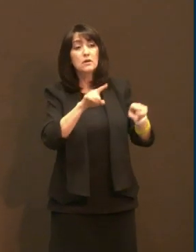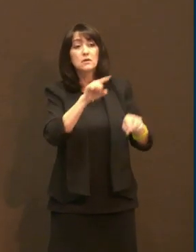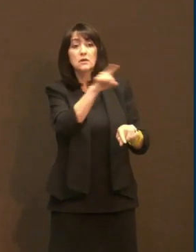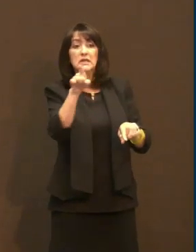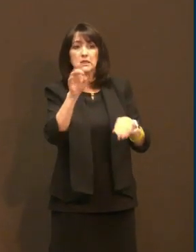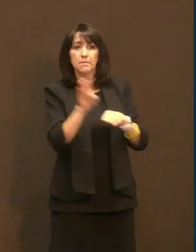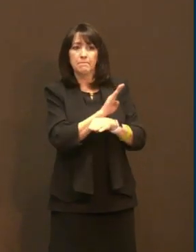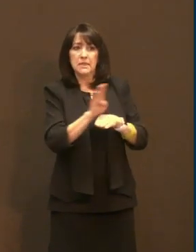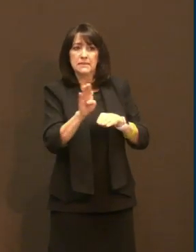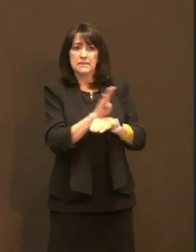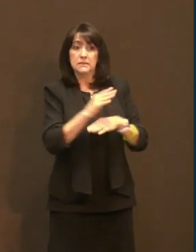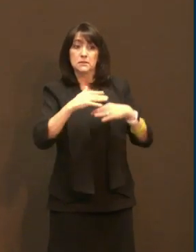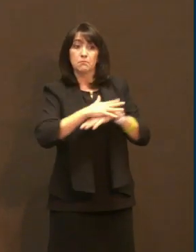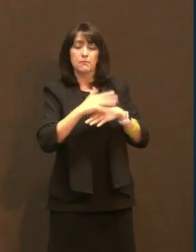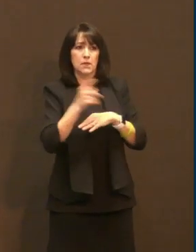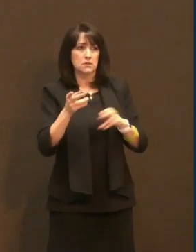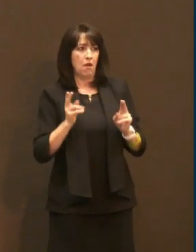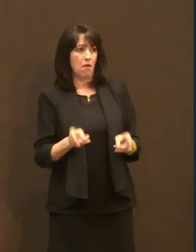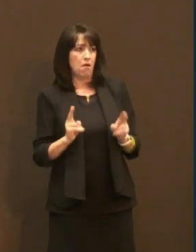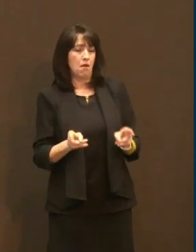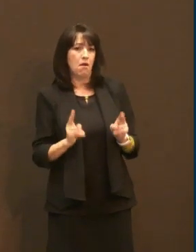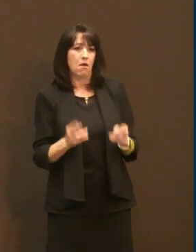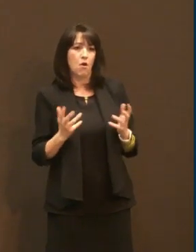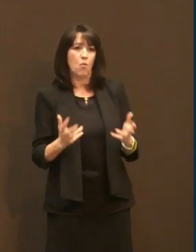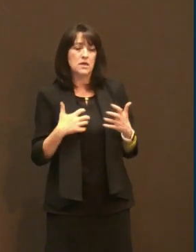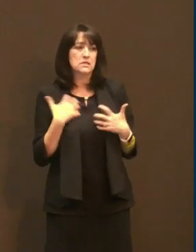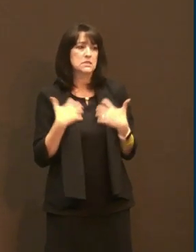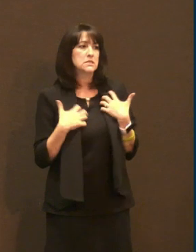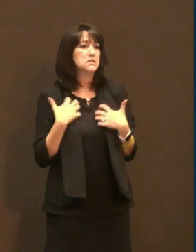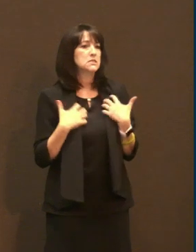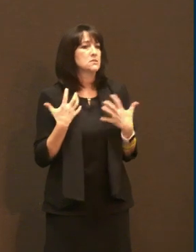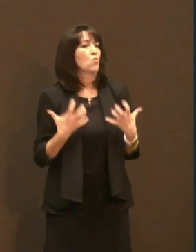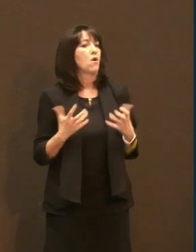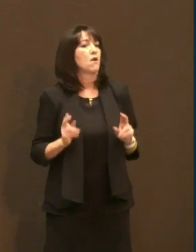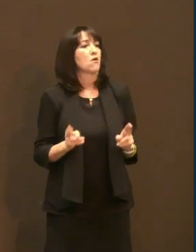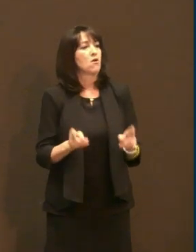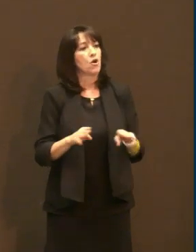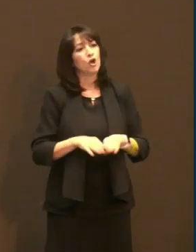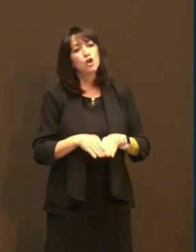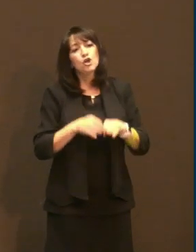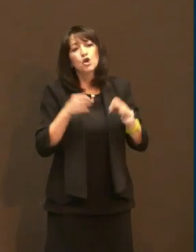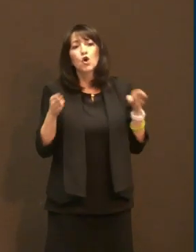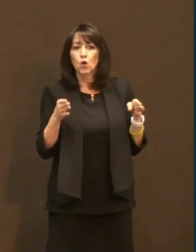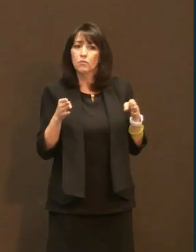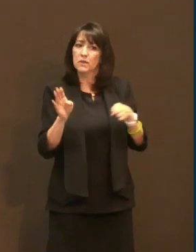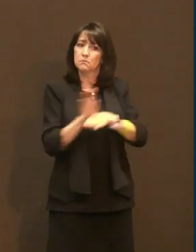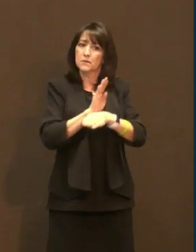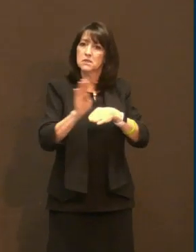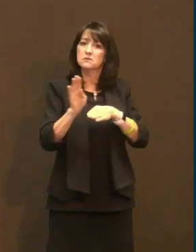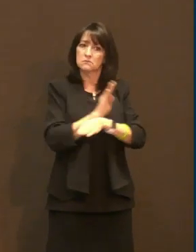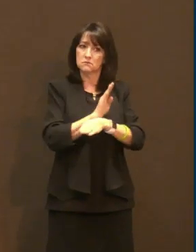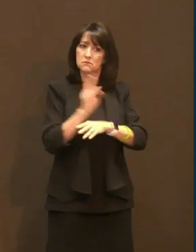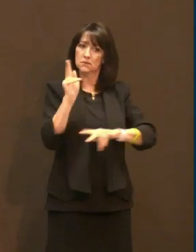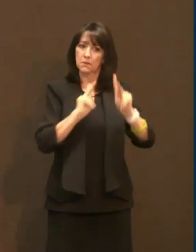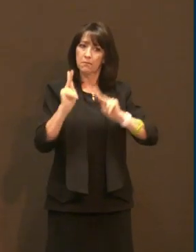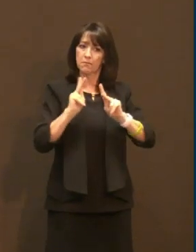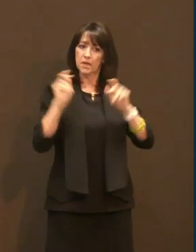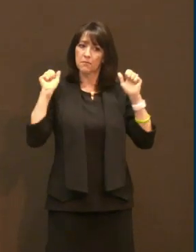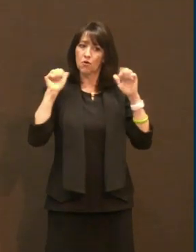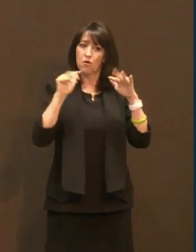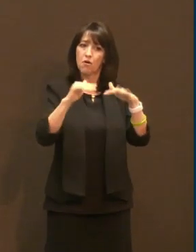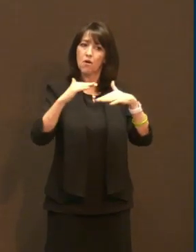are antsy to open up again? And additionally, do you have more concerns about Ocean City's decision to open their businesses and if that will in turn affect